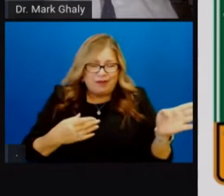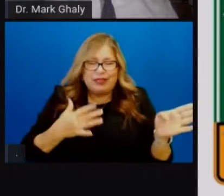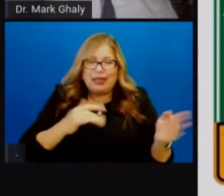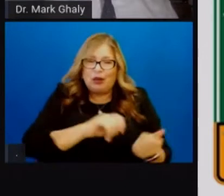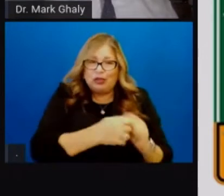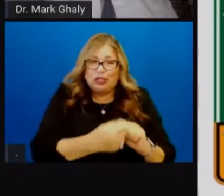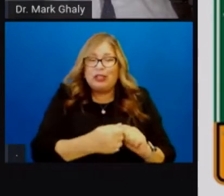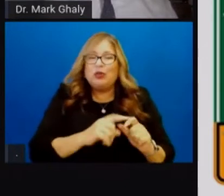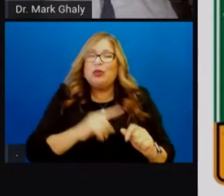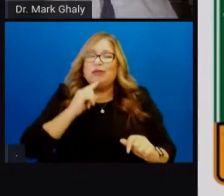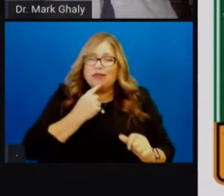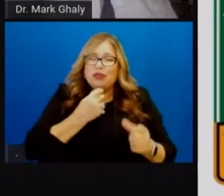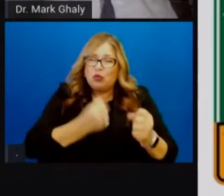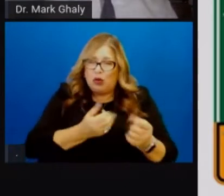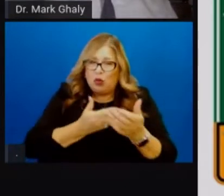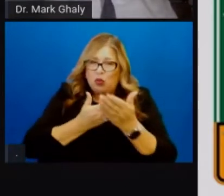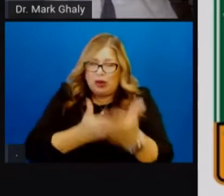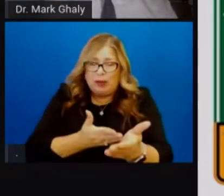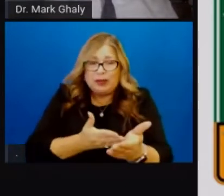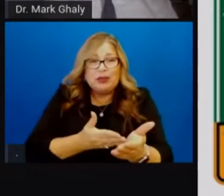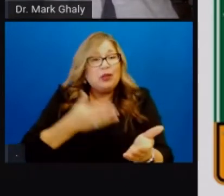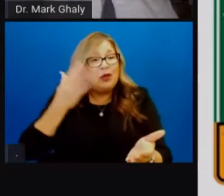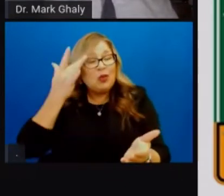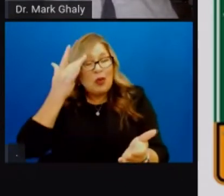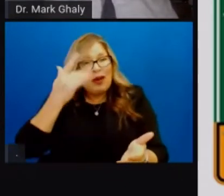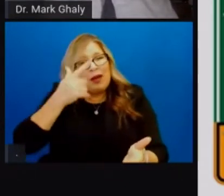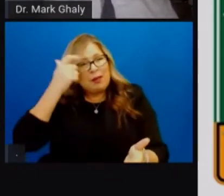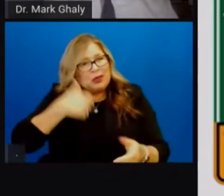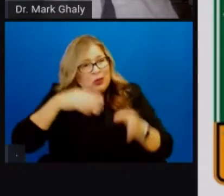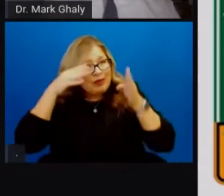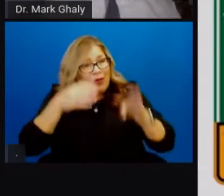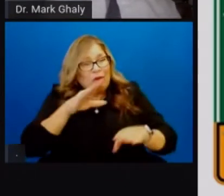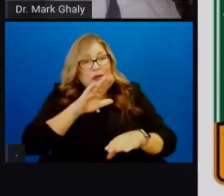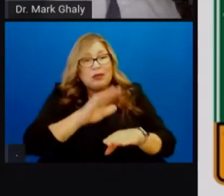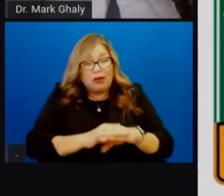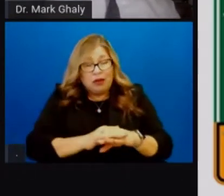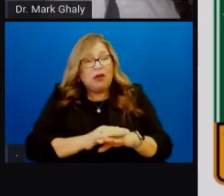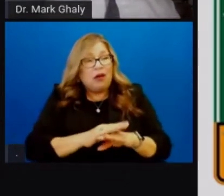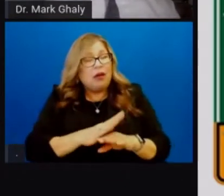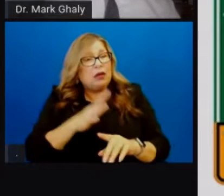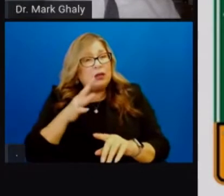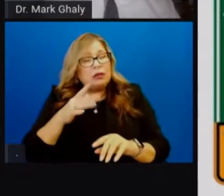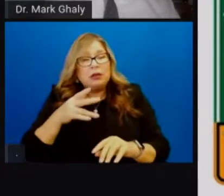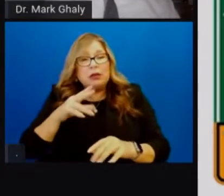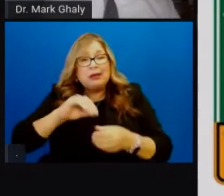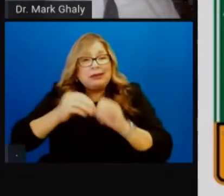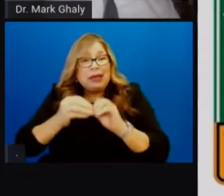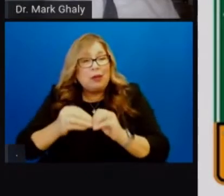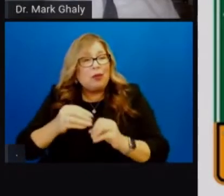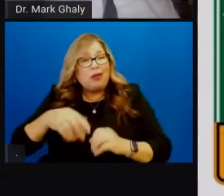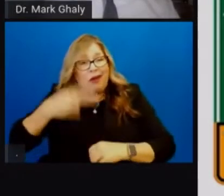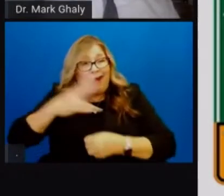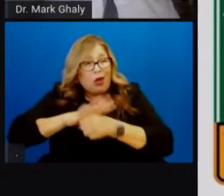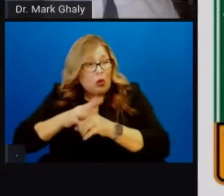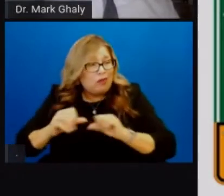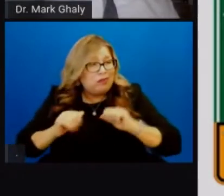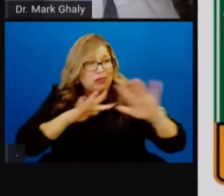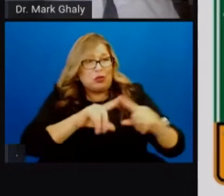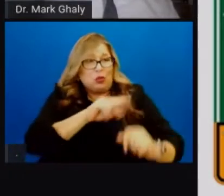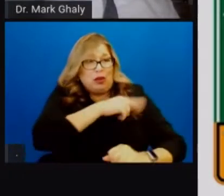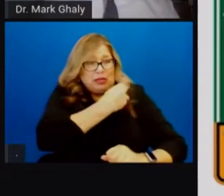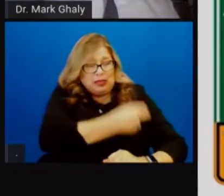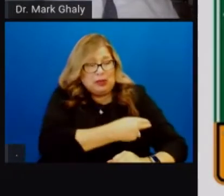is really focused on the hospital impact, which on the initial data slides we showed is really moving in the